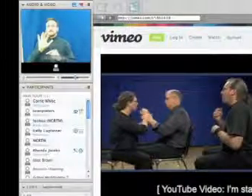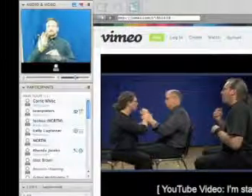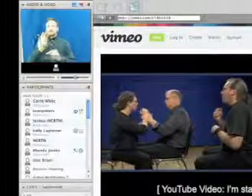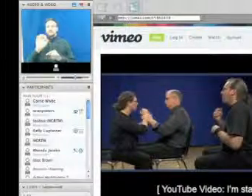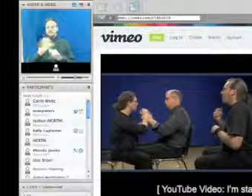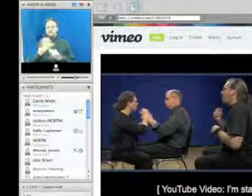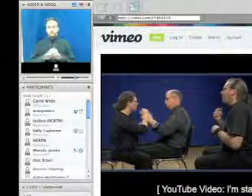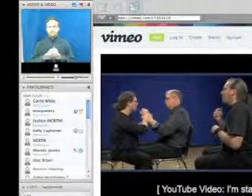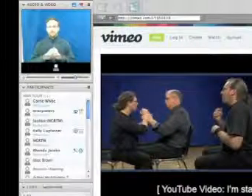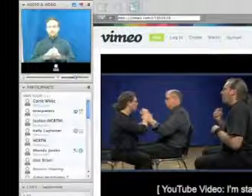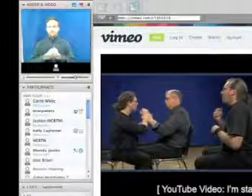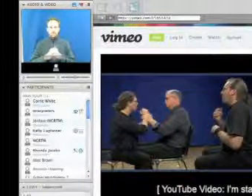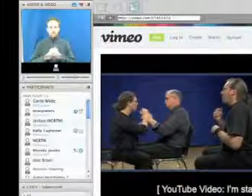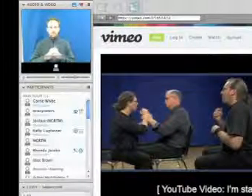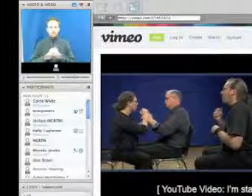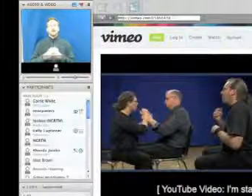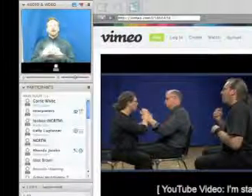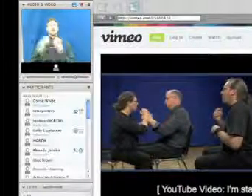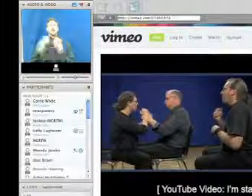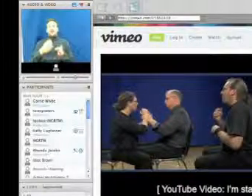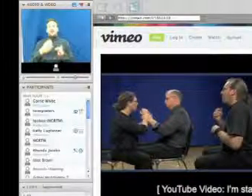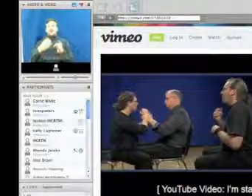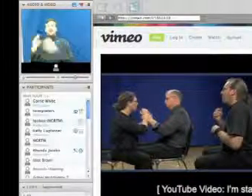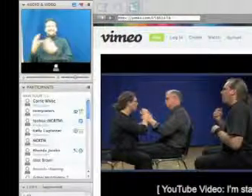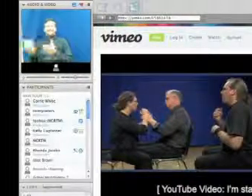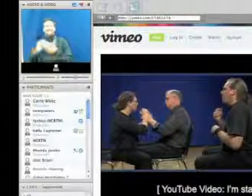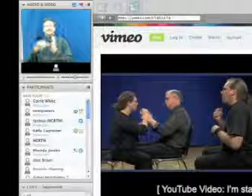And again at 4:19.